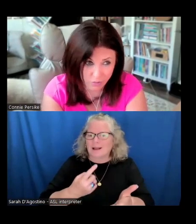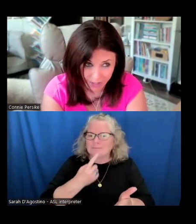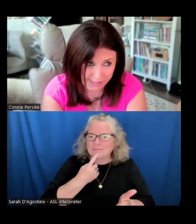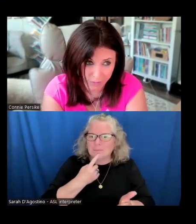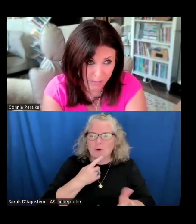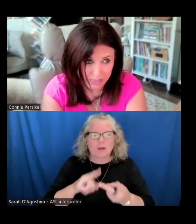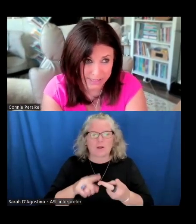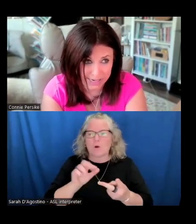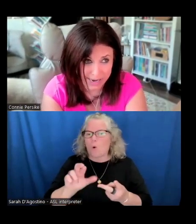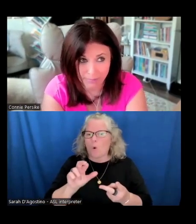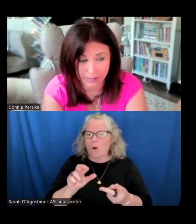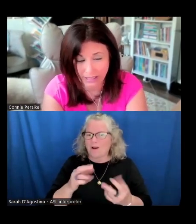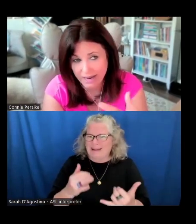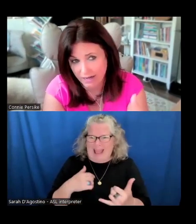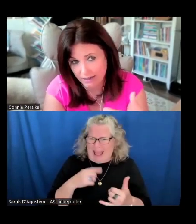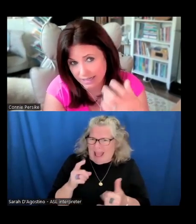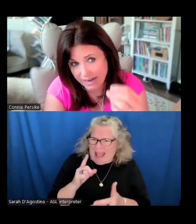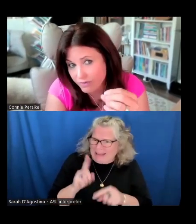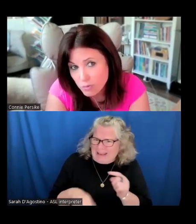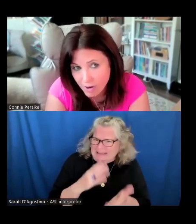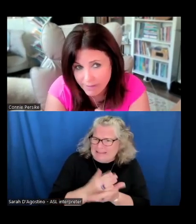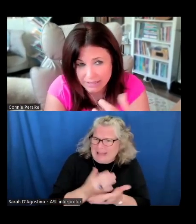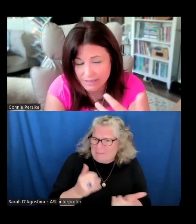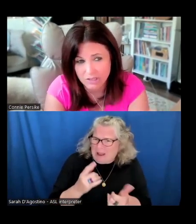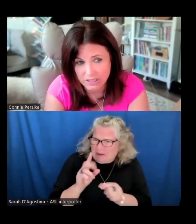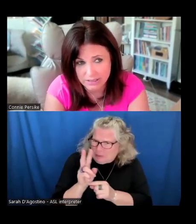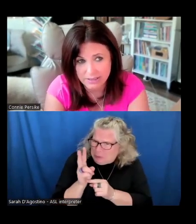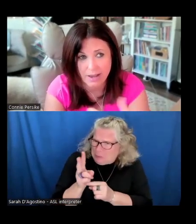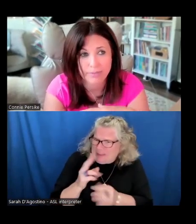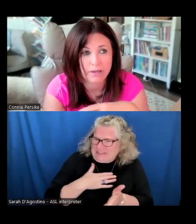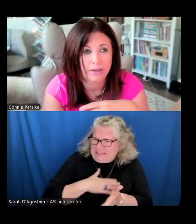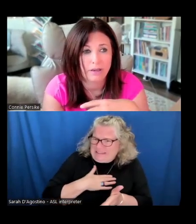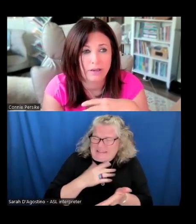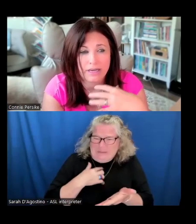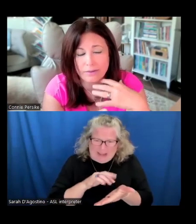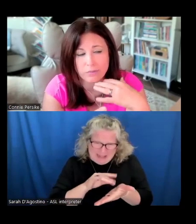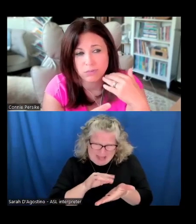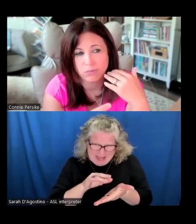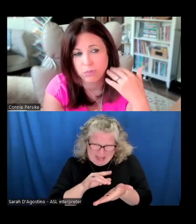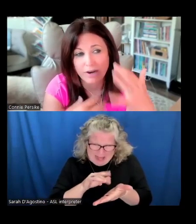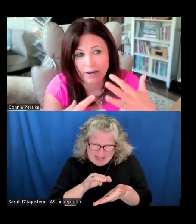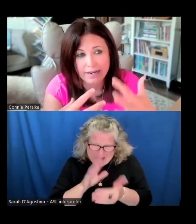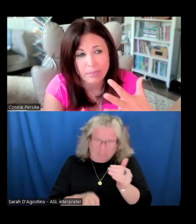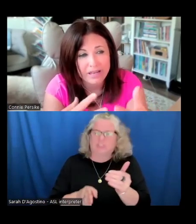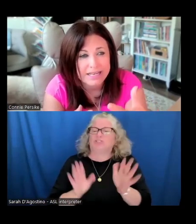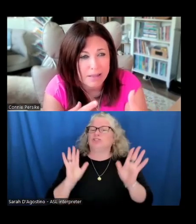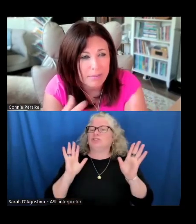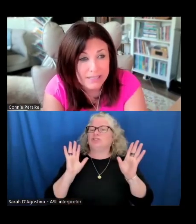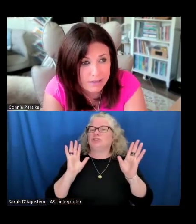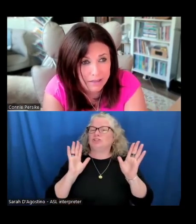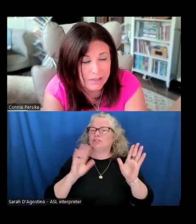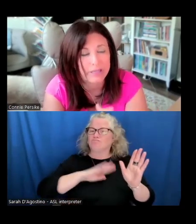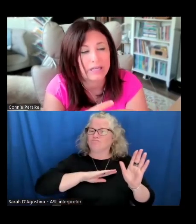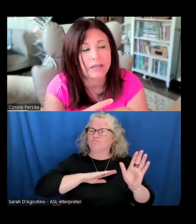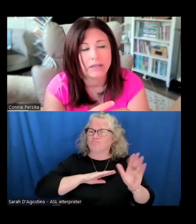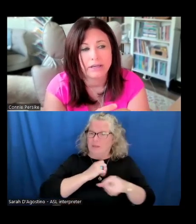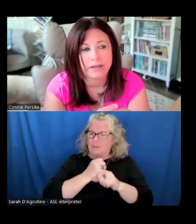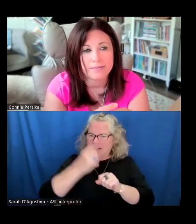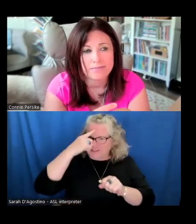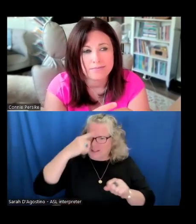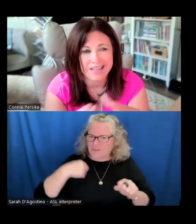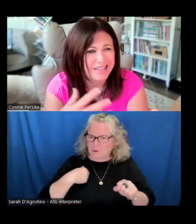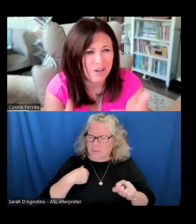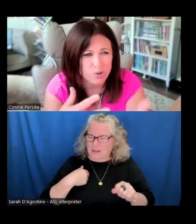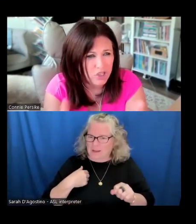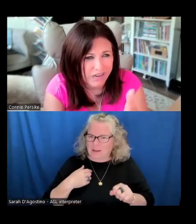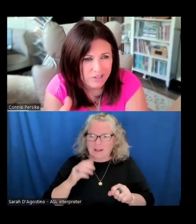that feels right for me to stop. Can I have 2 more minutes? I just need to stop. We're in a place that makes sense to me.